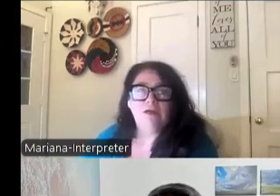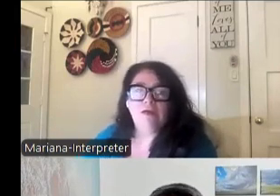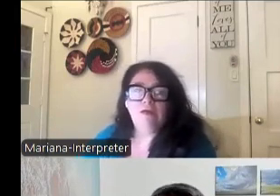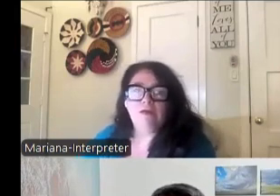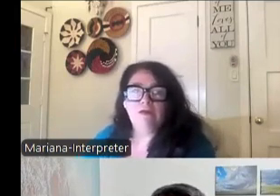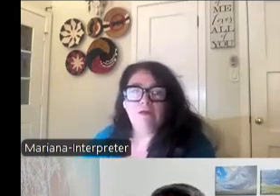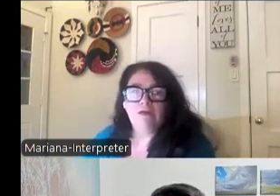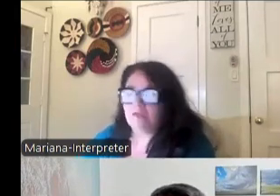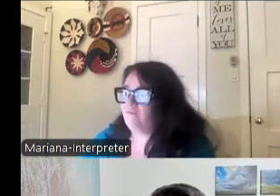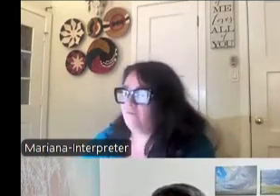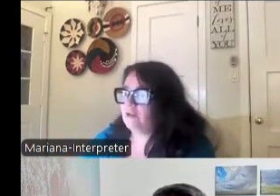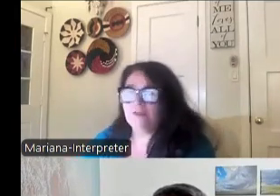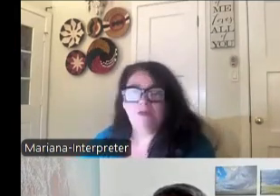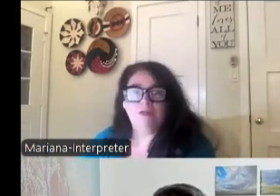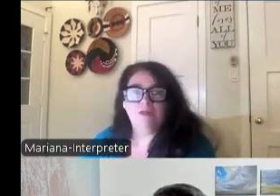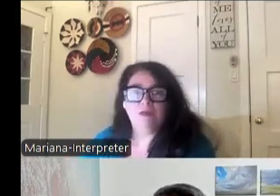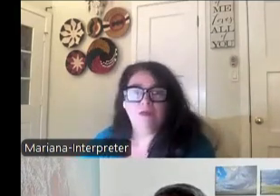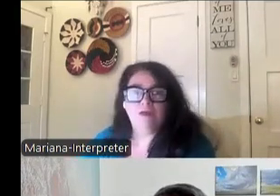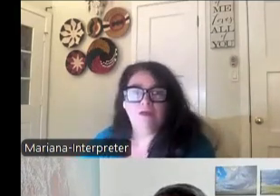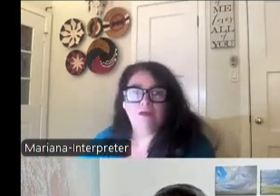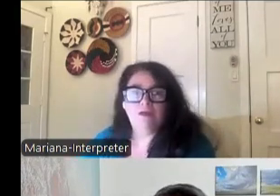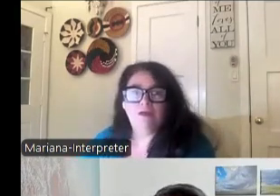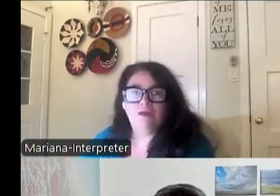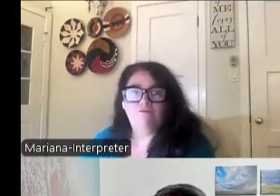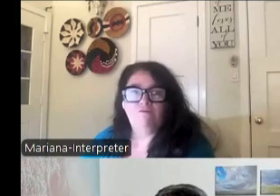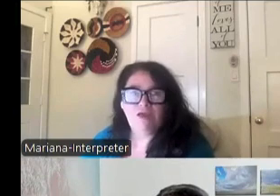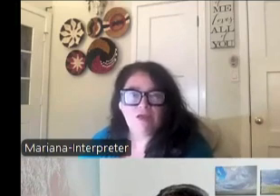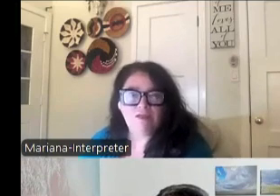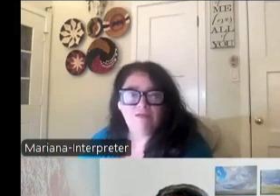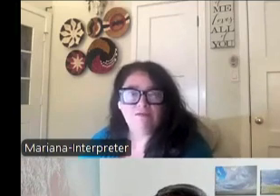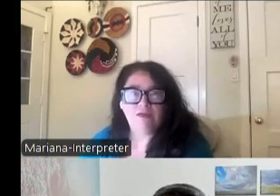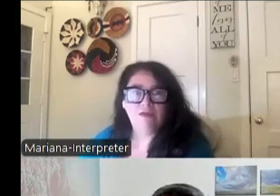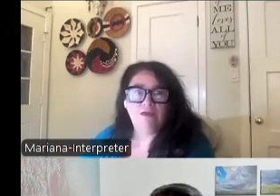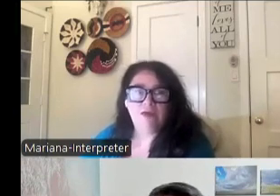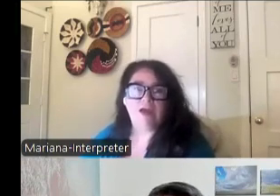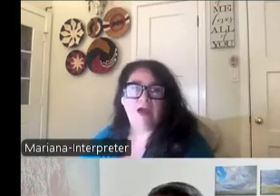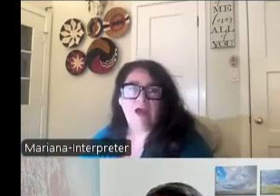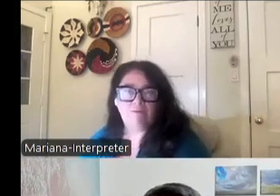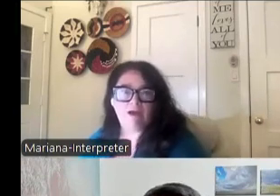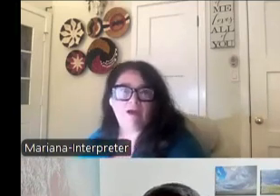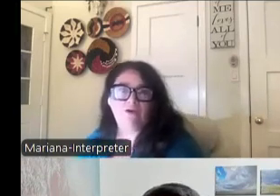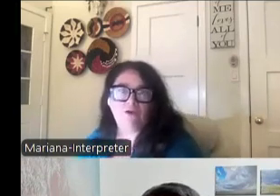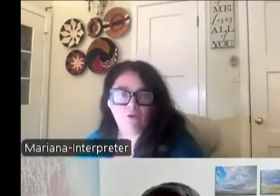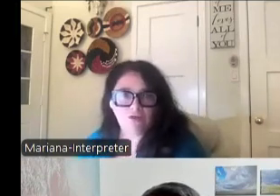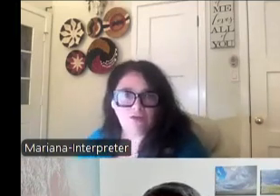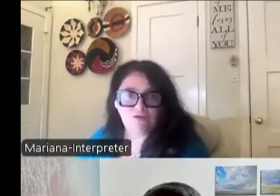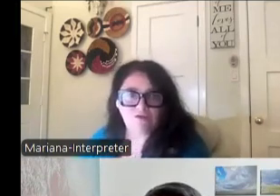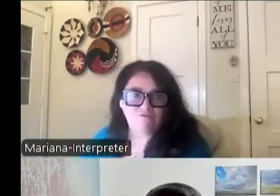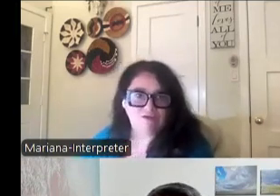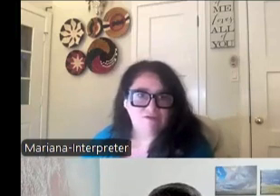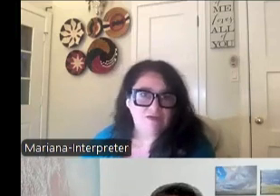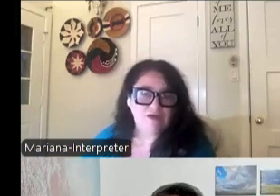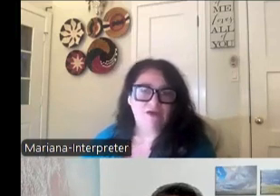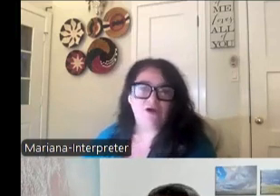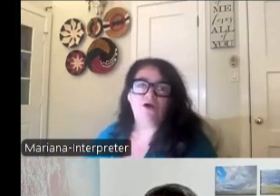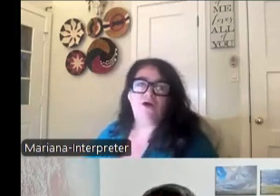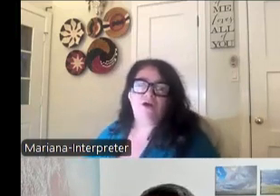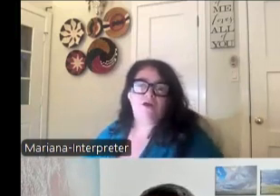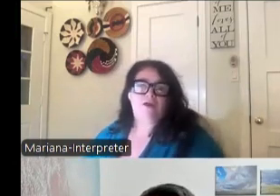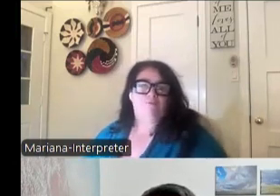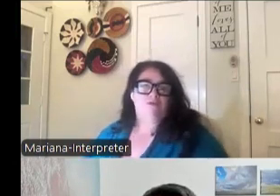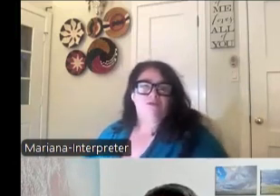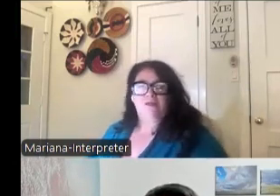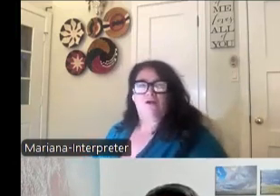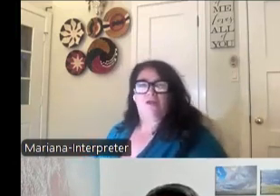that causes tourists in San Francisco on the Golden Gate Bridge to run for the souvenir shops where they can buy the sweatshirt in May